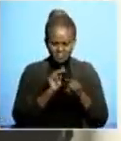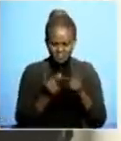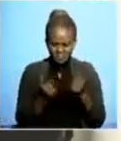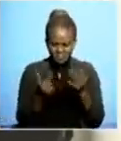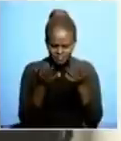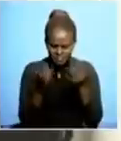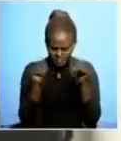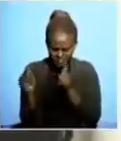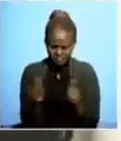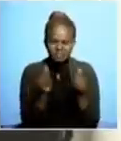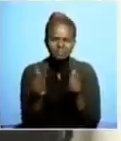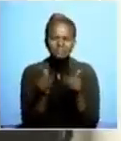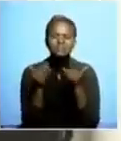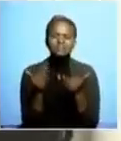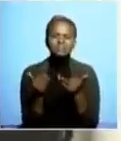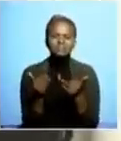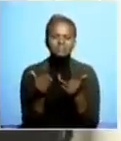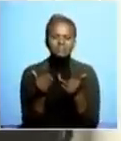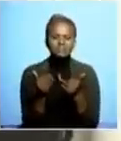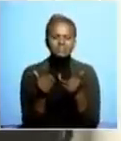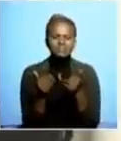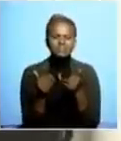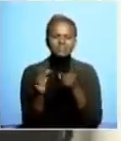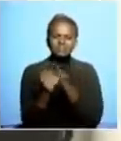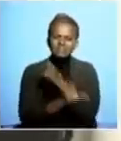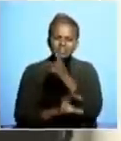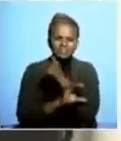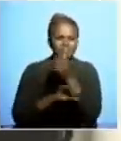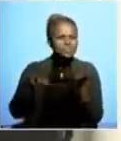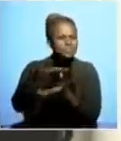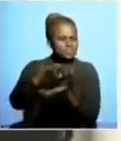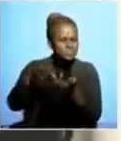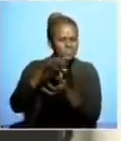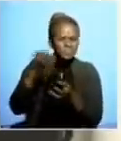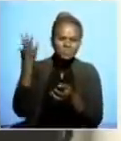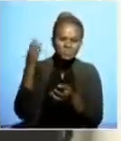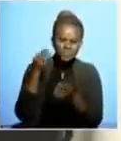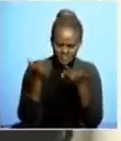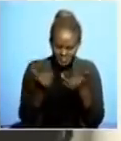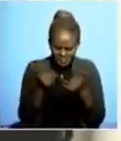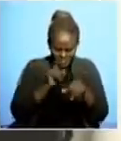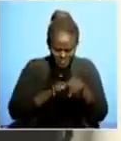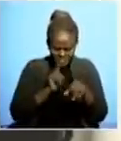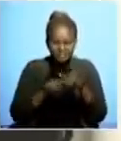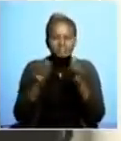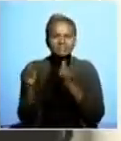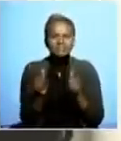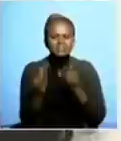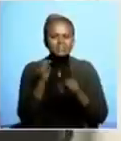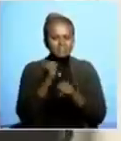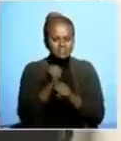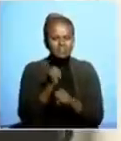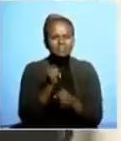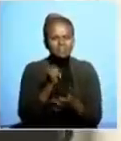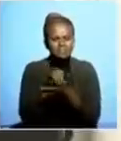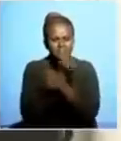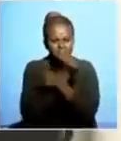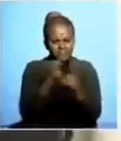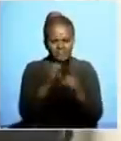action. The country was messed up already, we know. Now it's action to address those